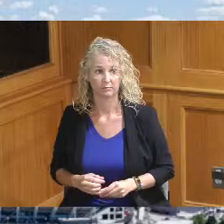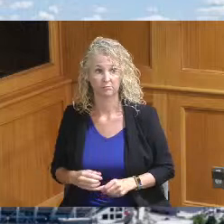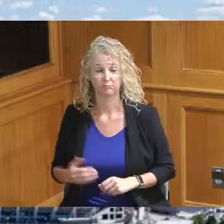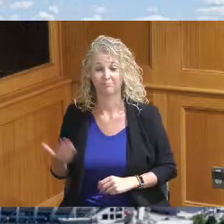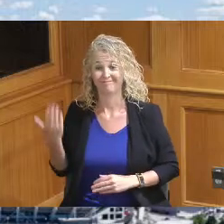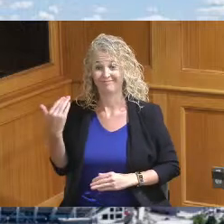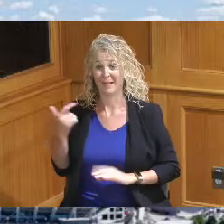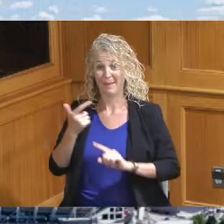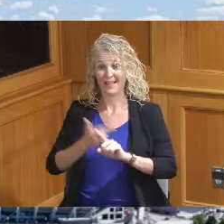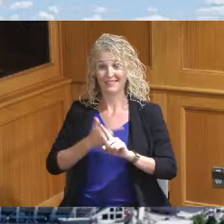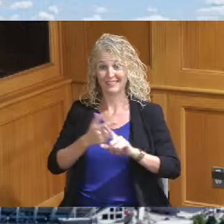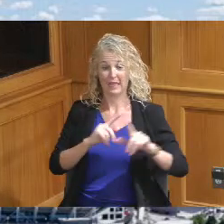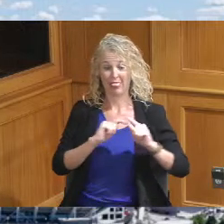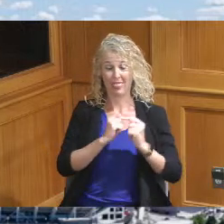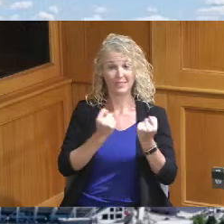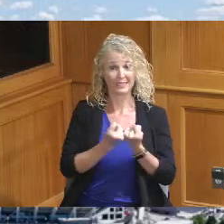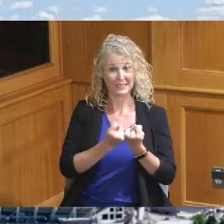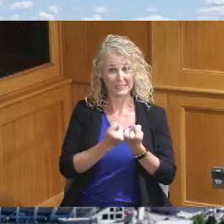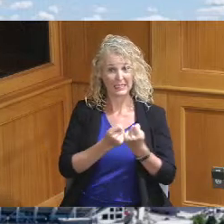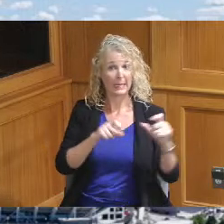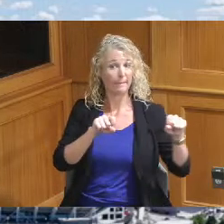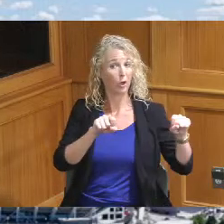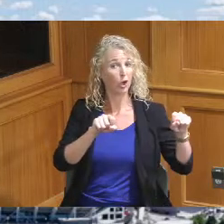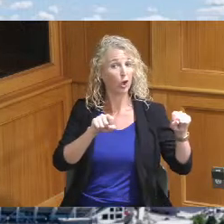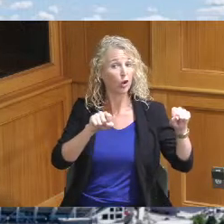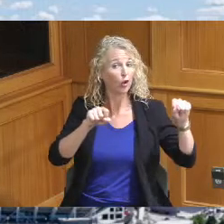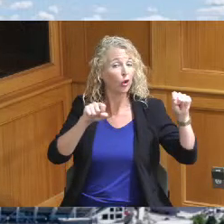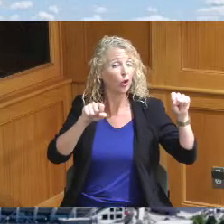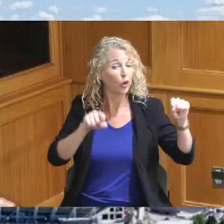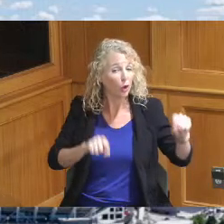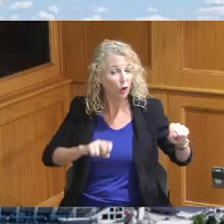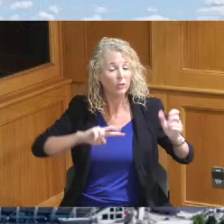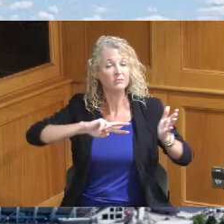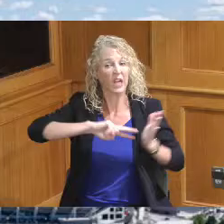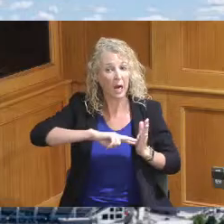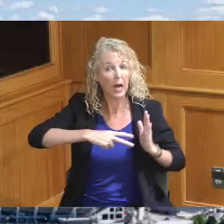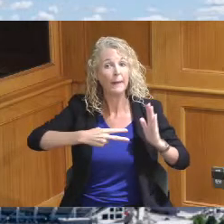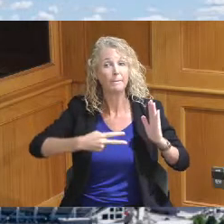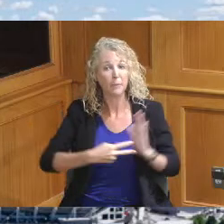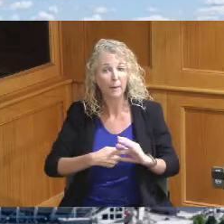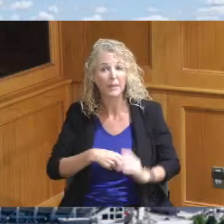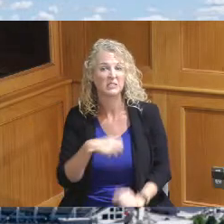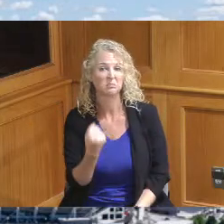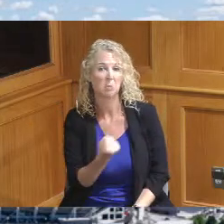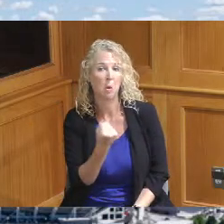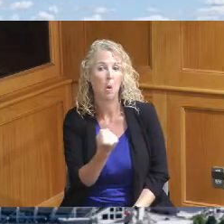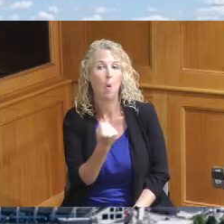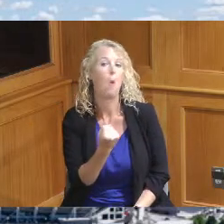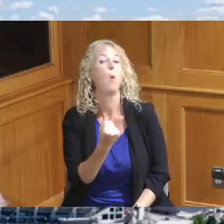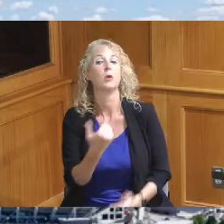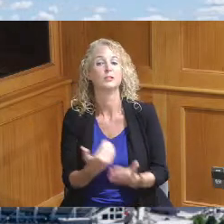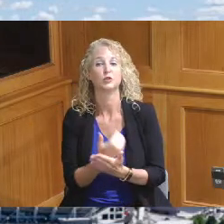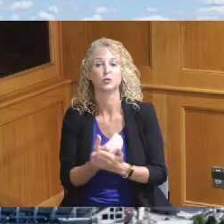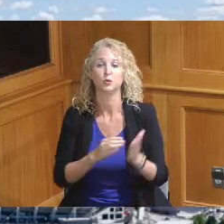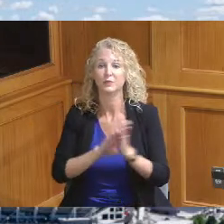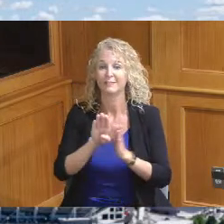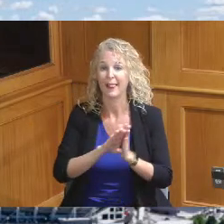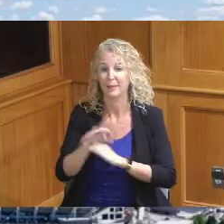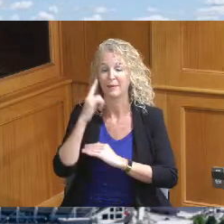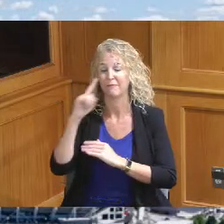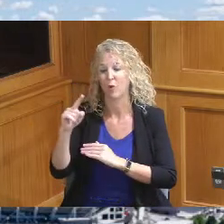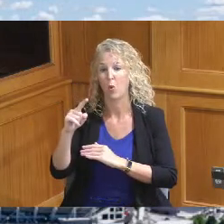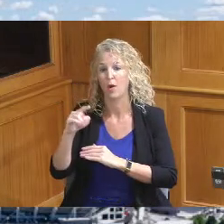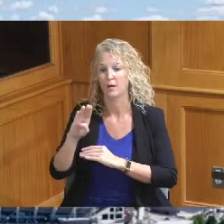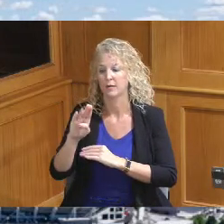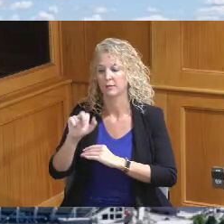old lease, the team had the ability to essentially hold up development on the banks based upon specific height criteria